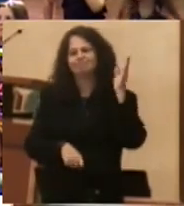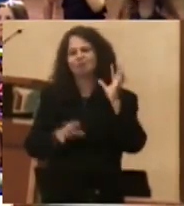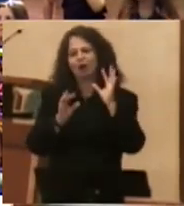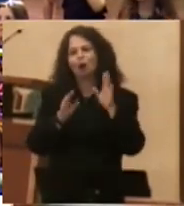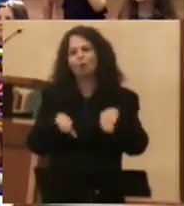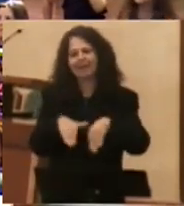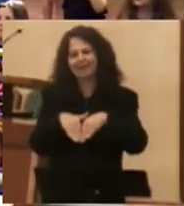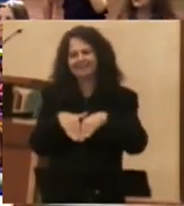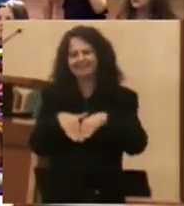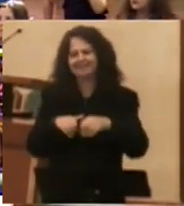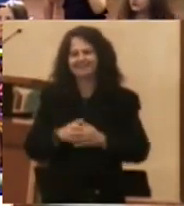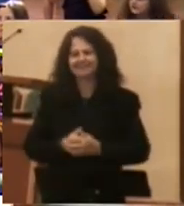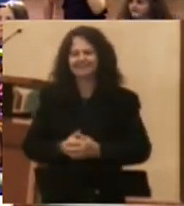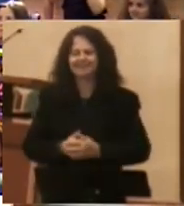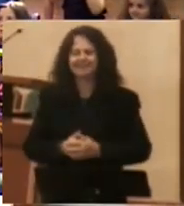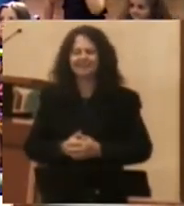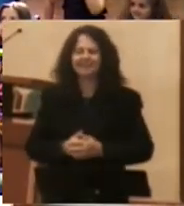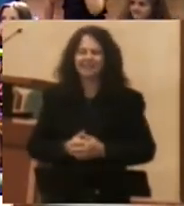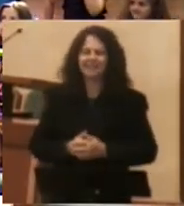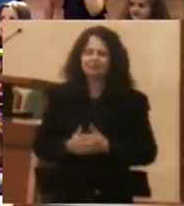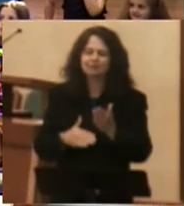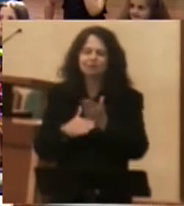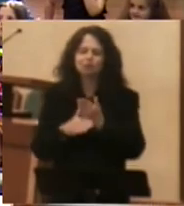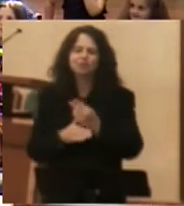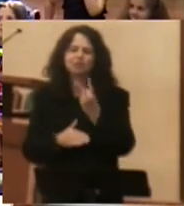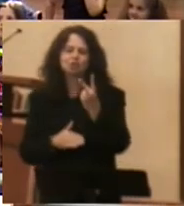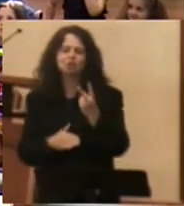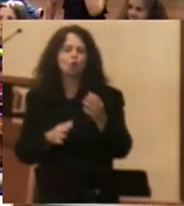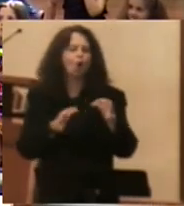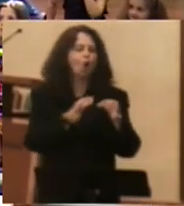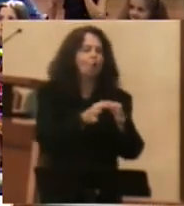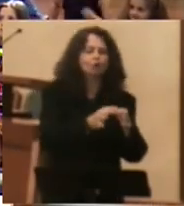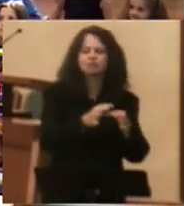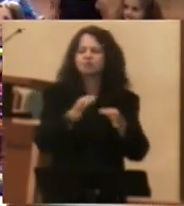holes and, you know, I kind of wondered, but we were good. No little golf